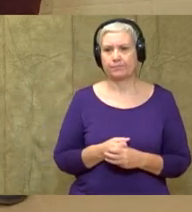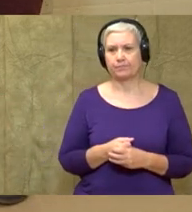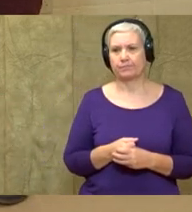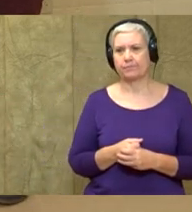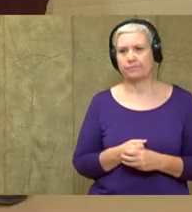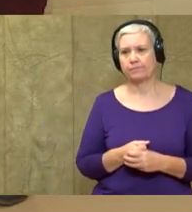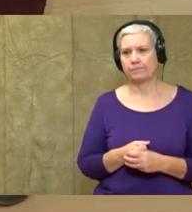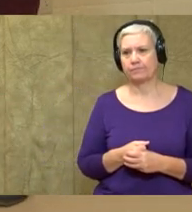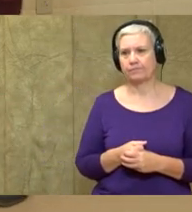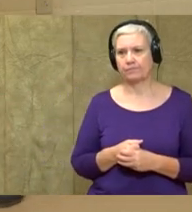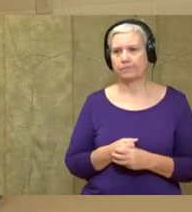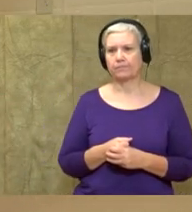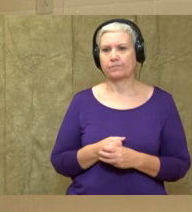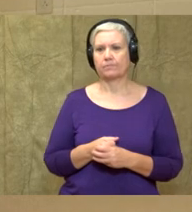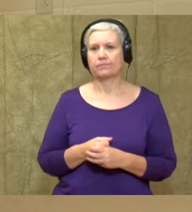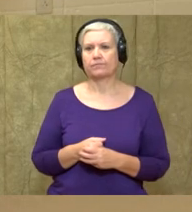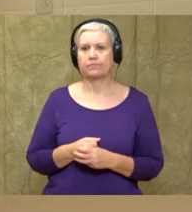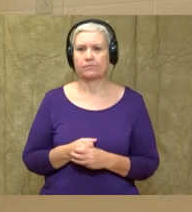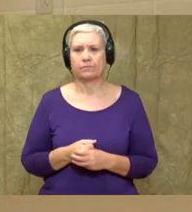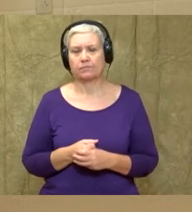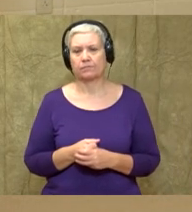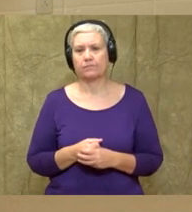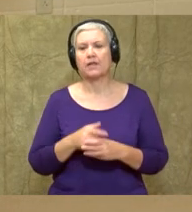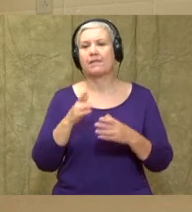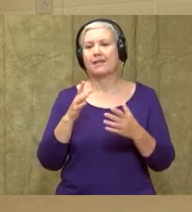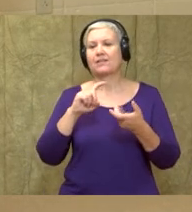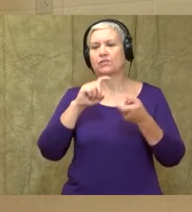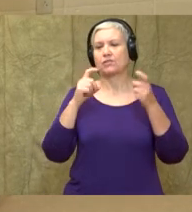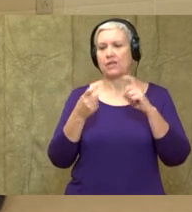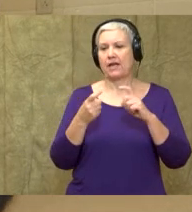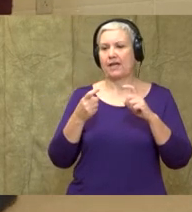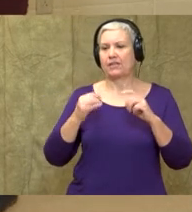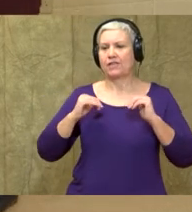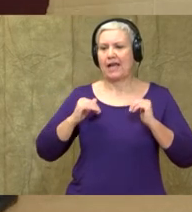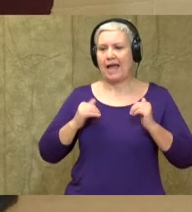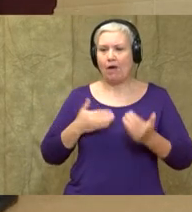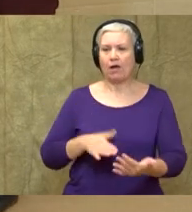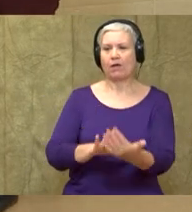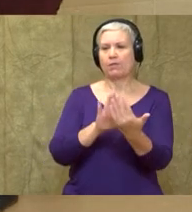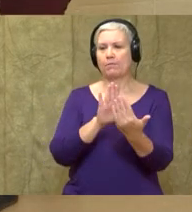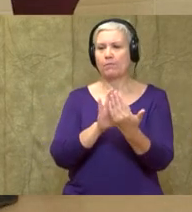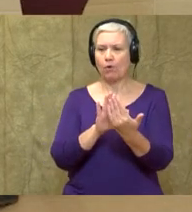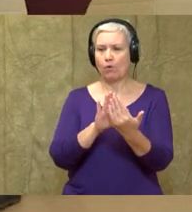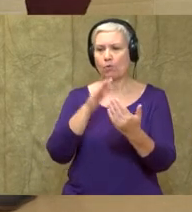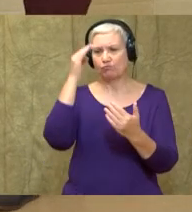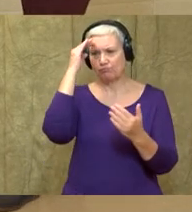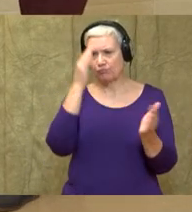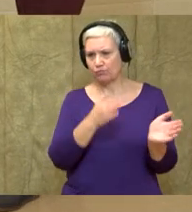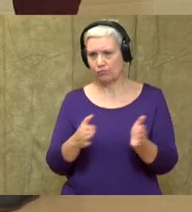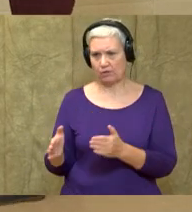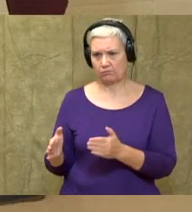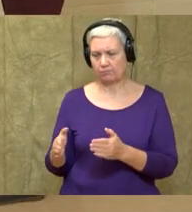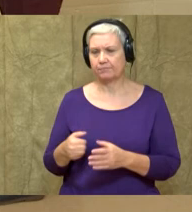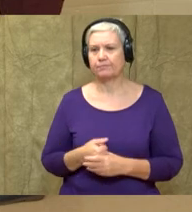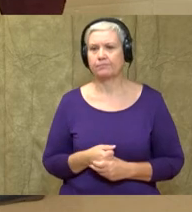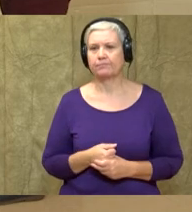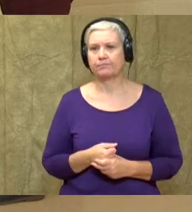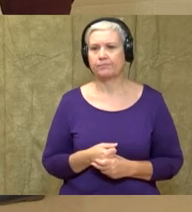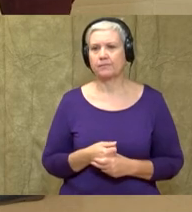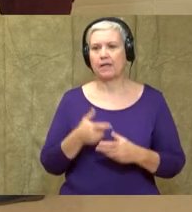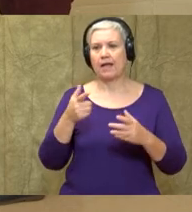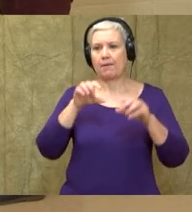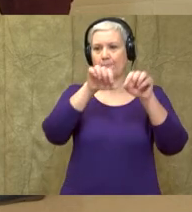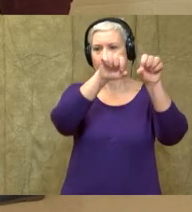linear terms changed my approach. It affected the strategy that we were going to use. Here, I'm breaking these